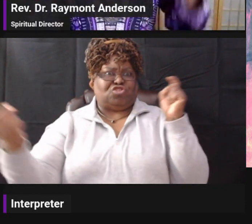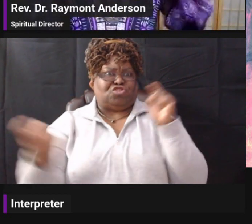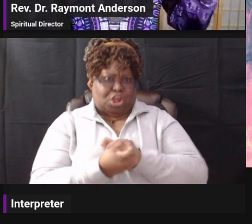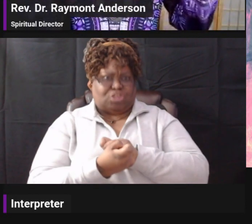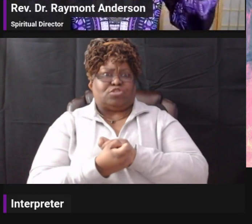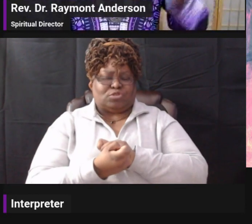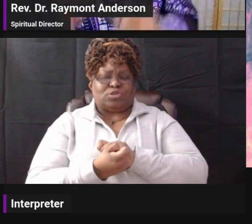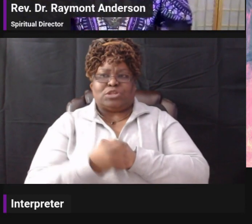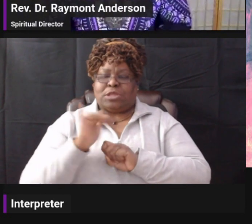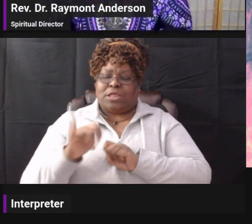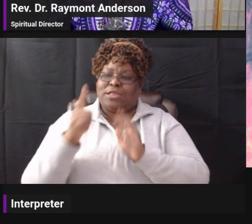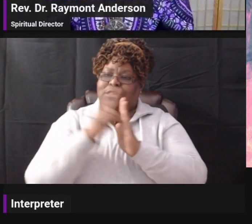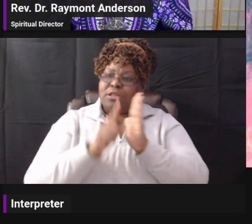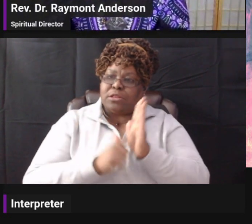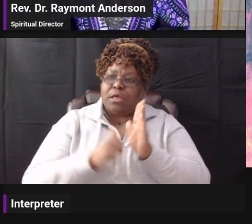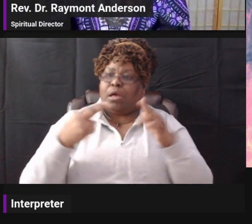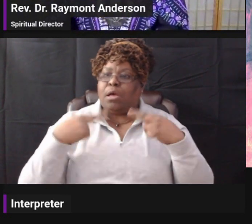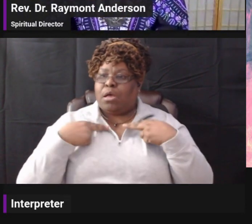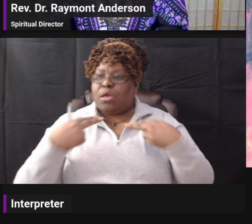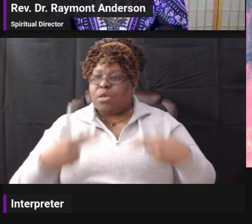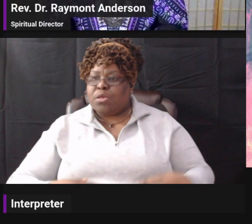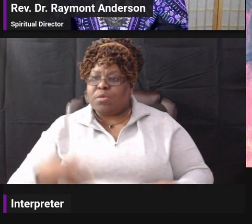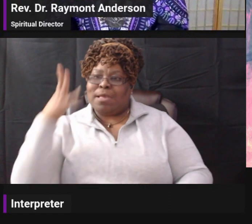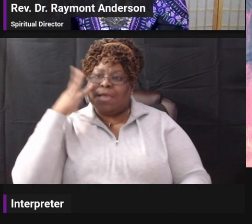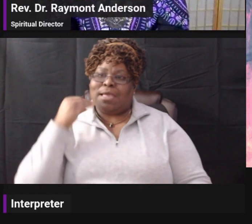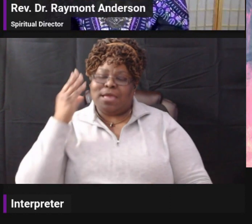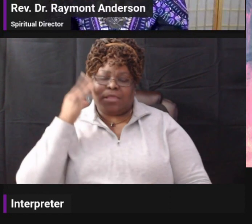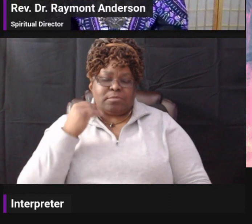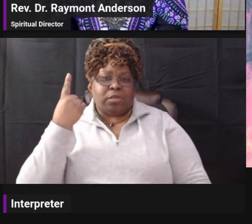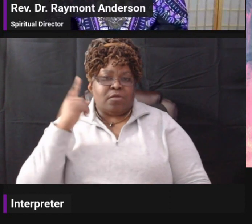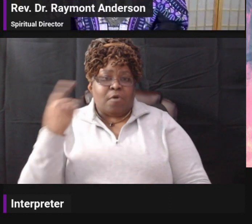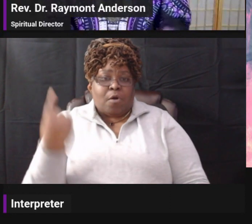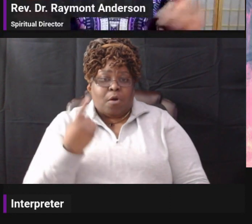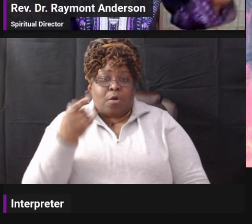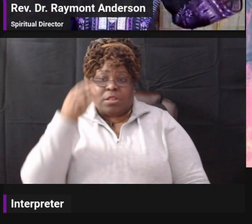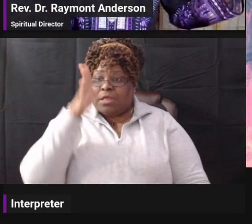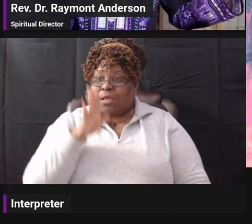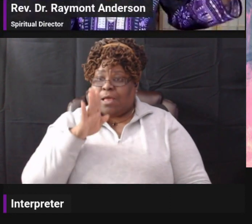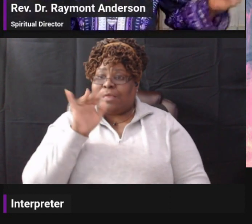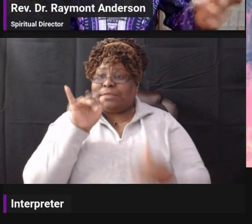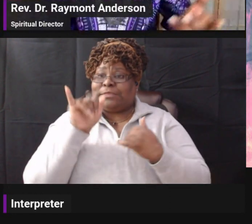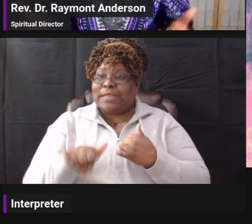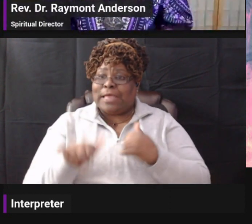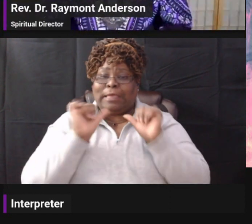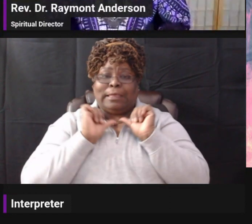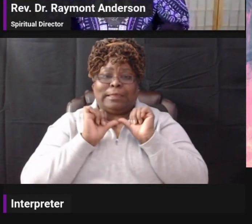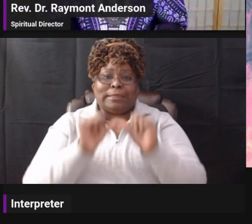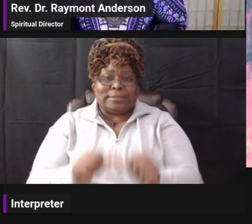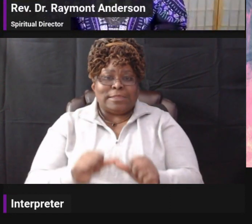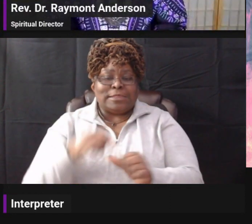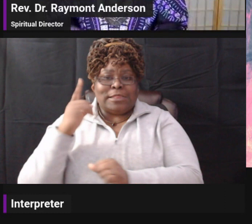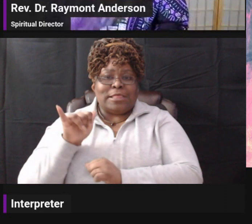so change is the law of human experience. For only God is